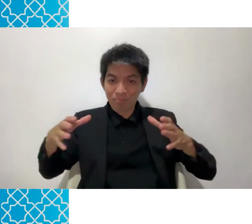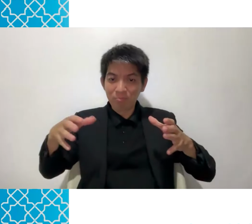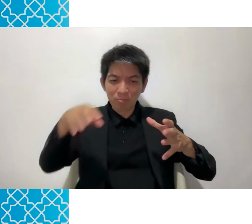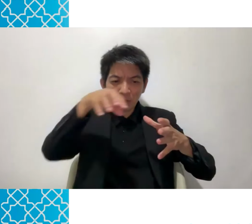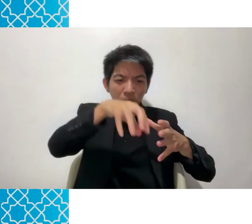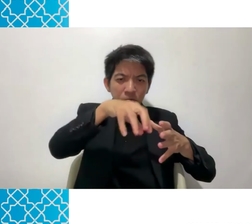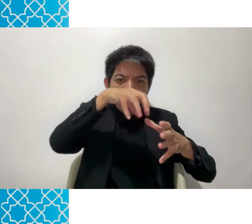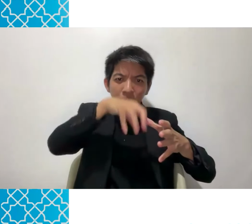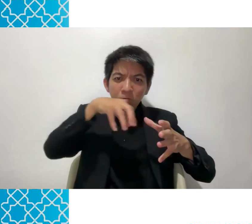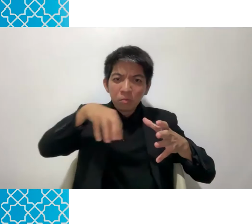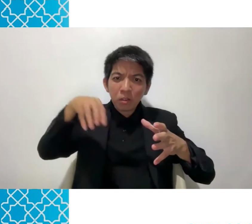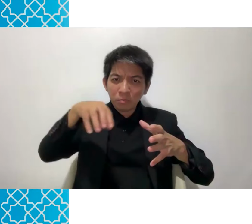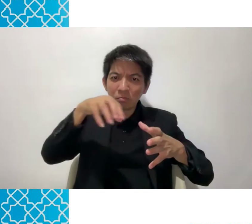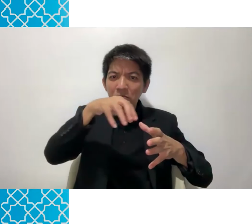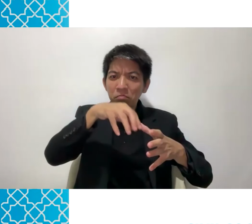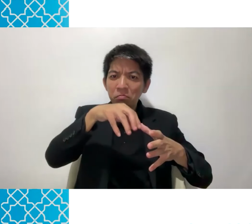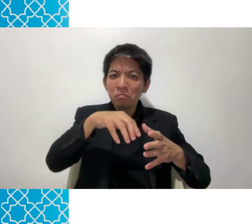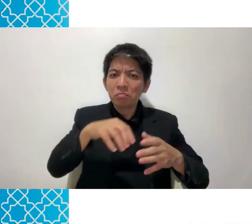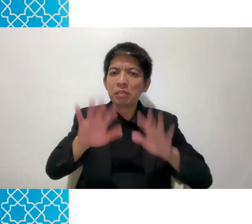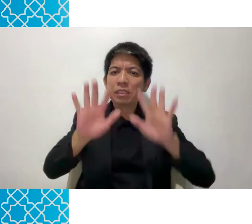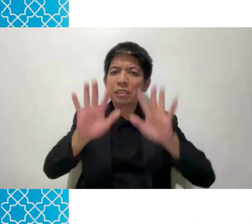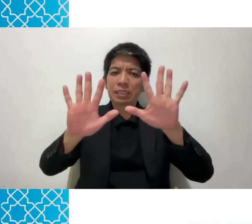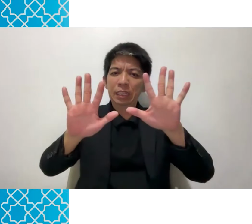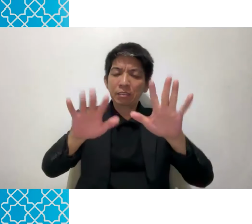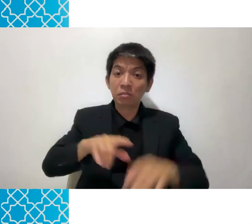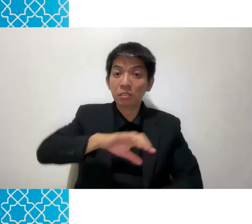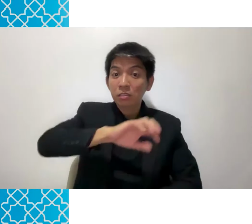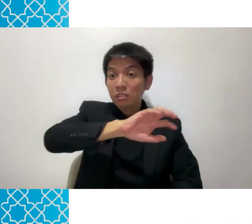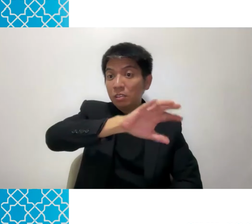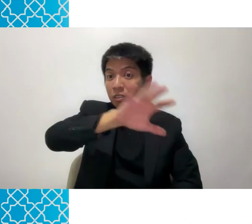we had a 25 walks